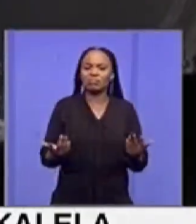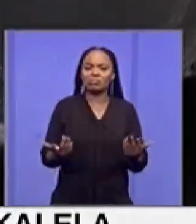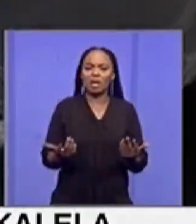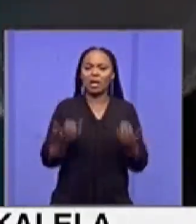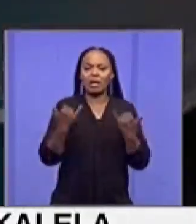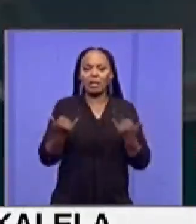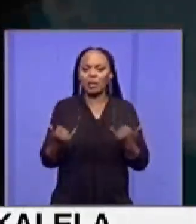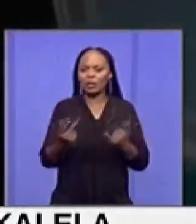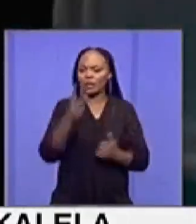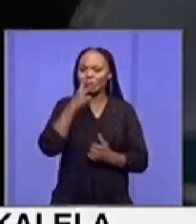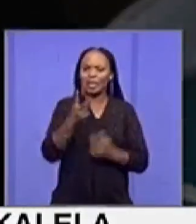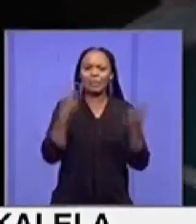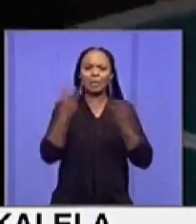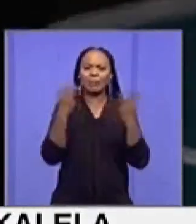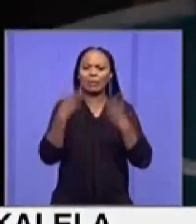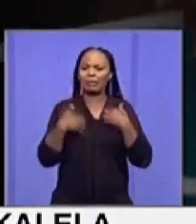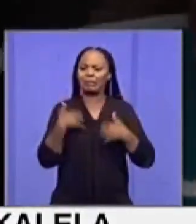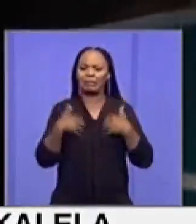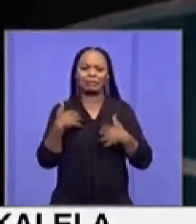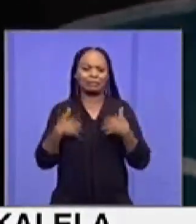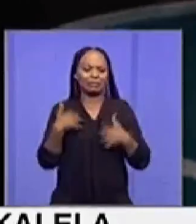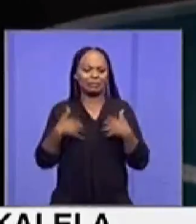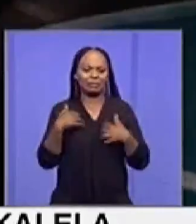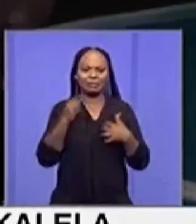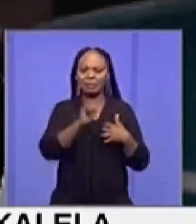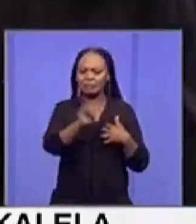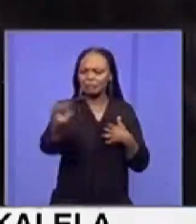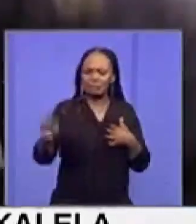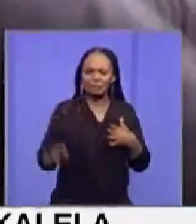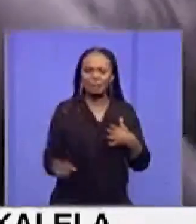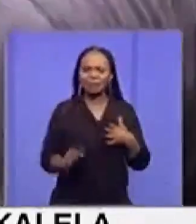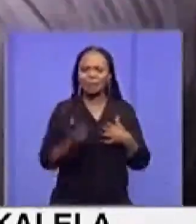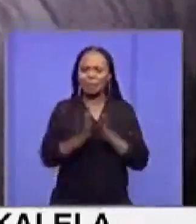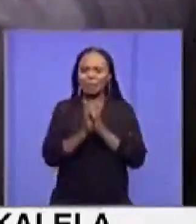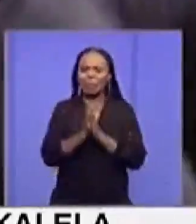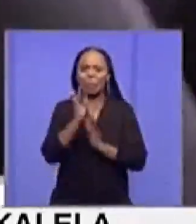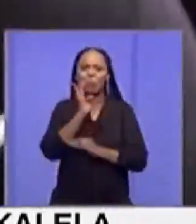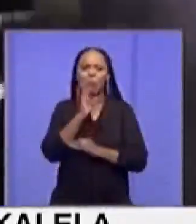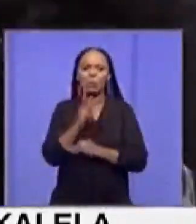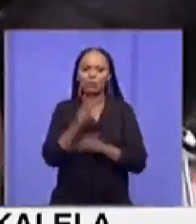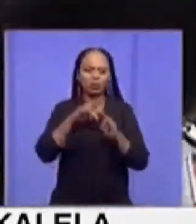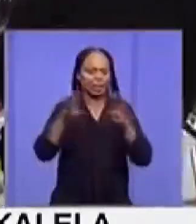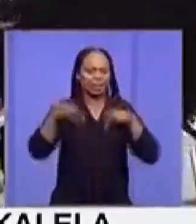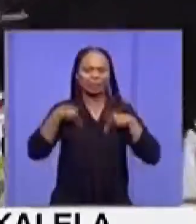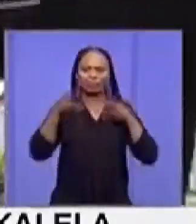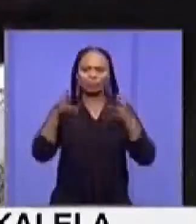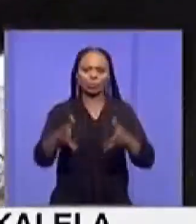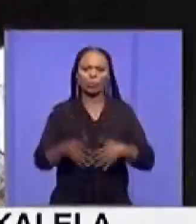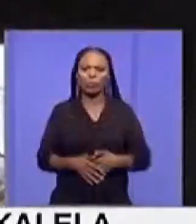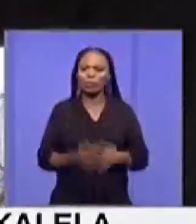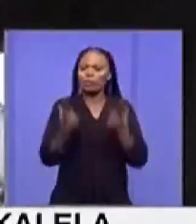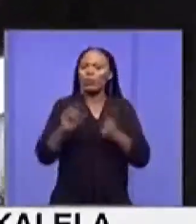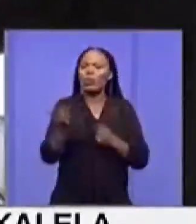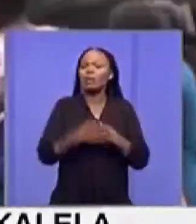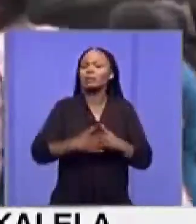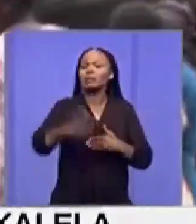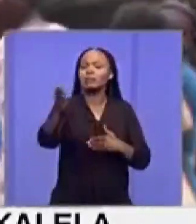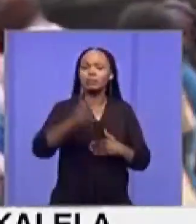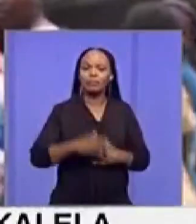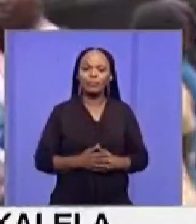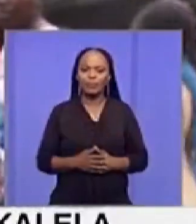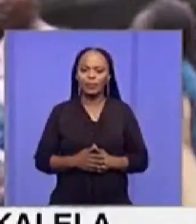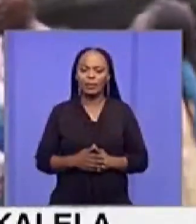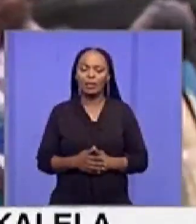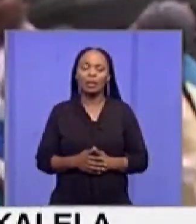can actually see all the people around us. It's unacceptable. And what are we going to do about it?